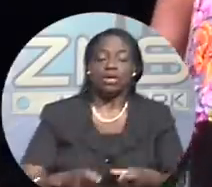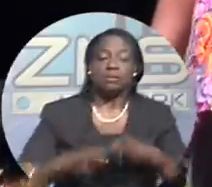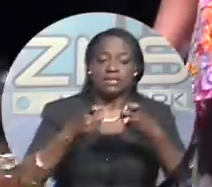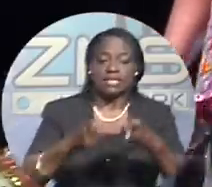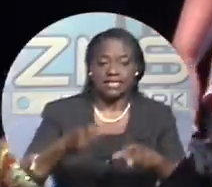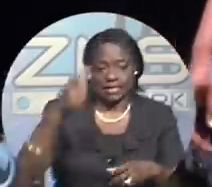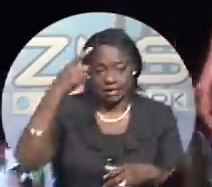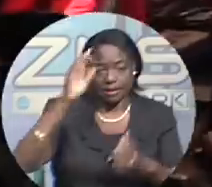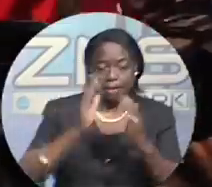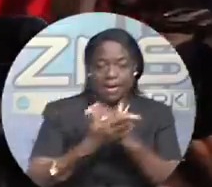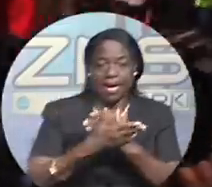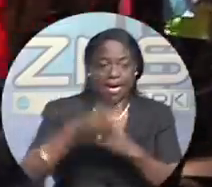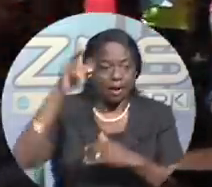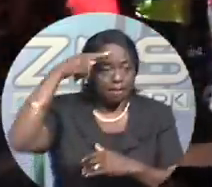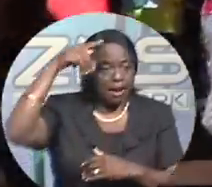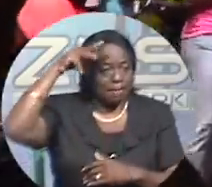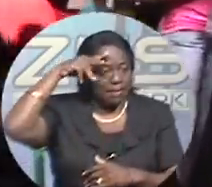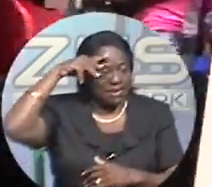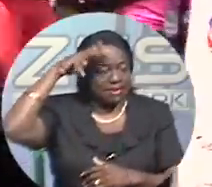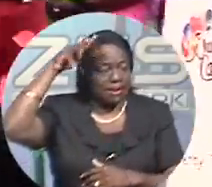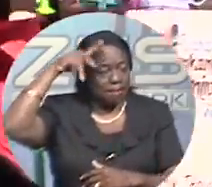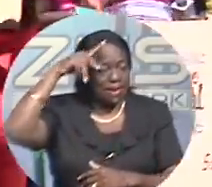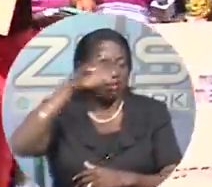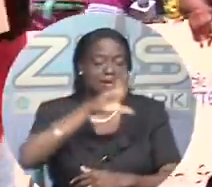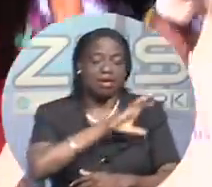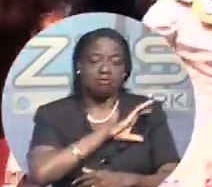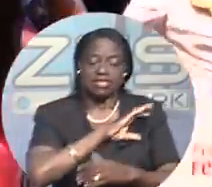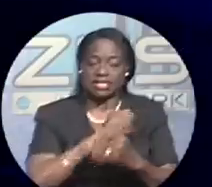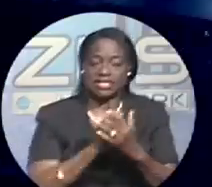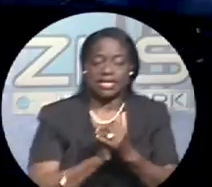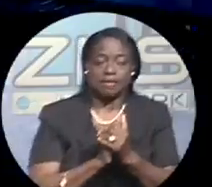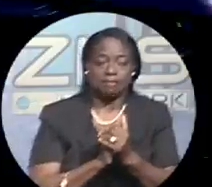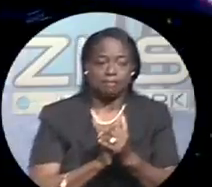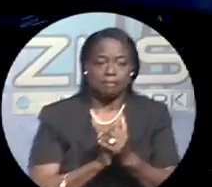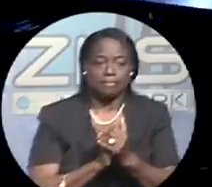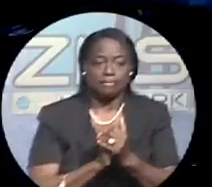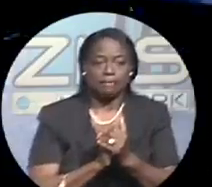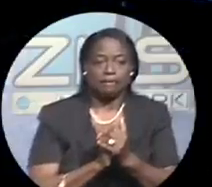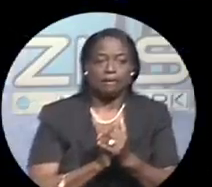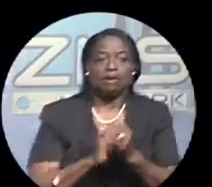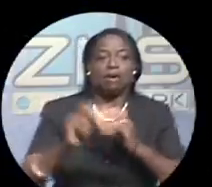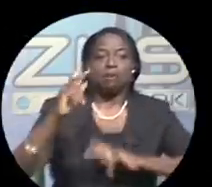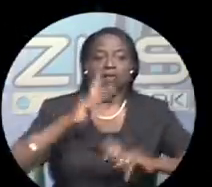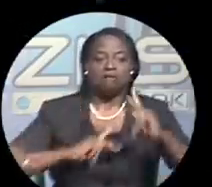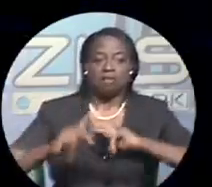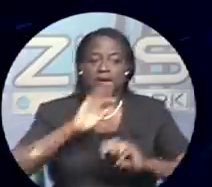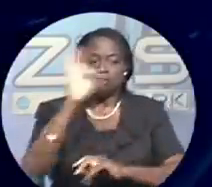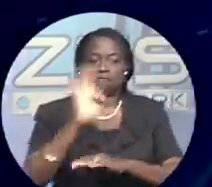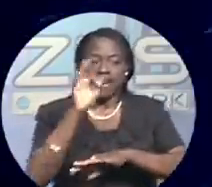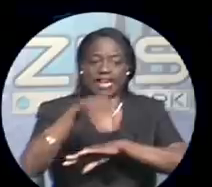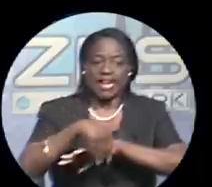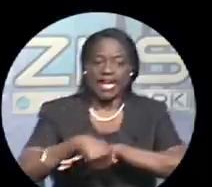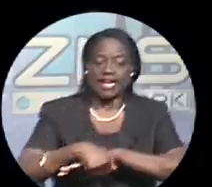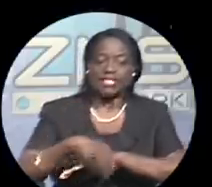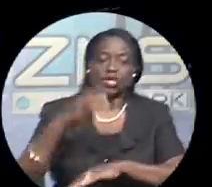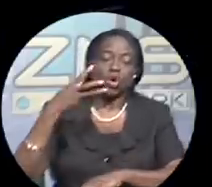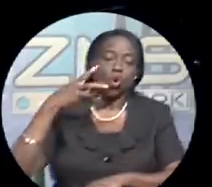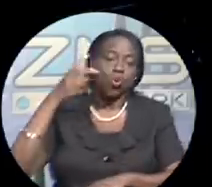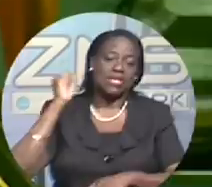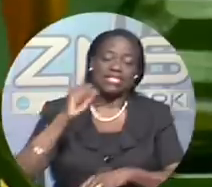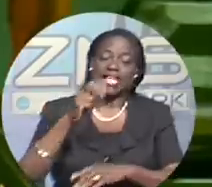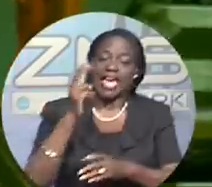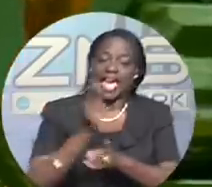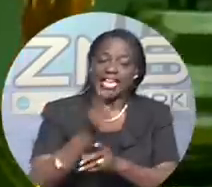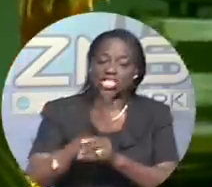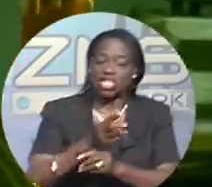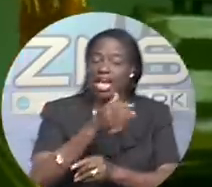Perry Christie and BTC's CEO. Also performing at Friday night's Music Masters concert were Haitian and Latino